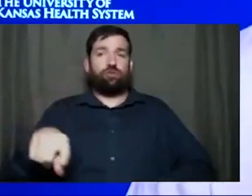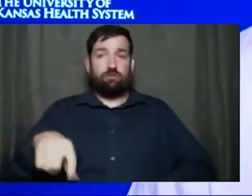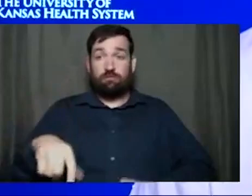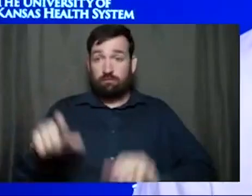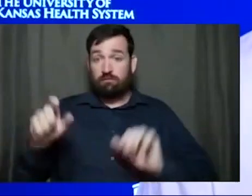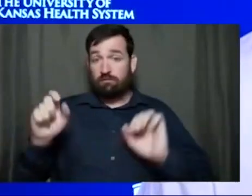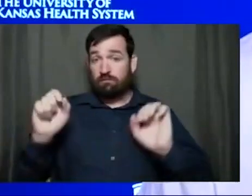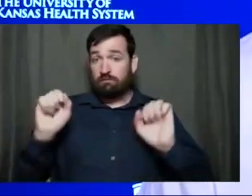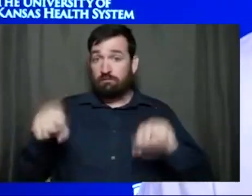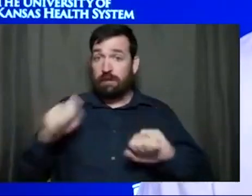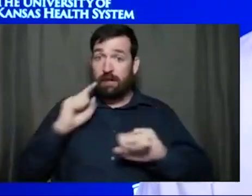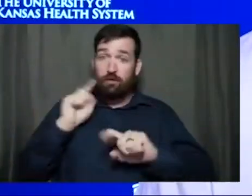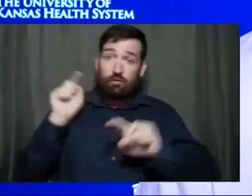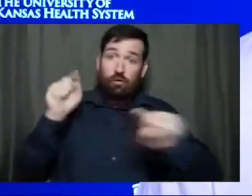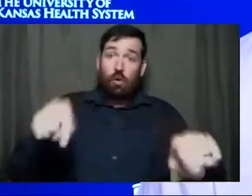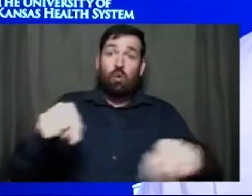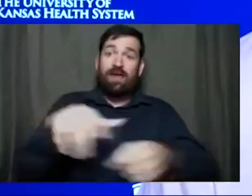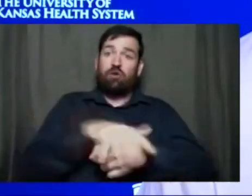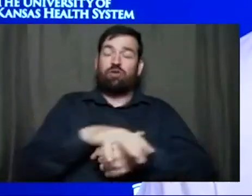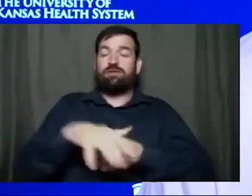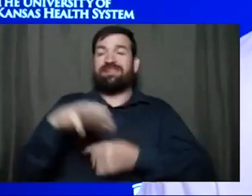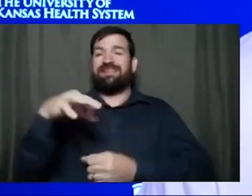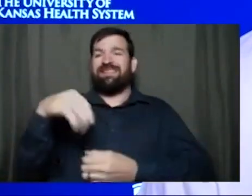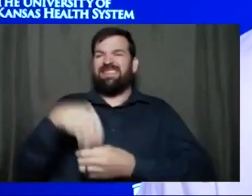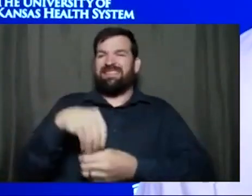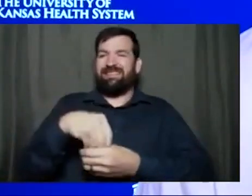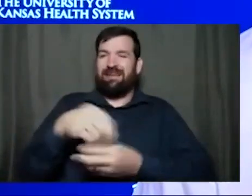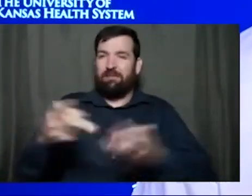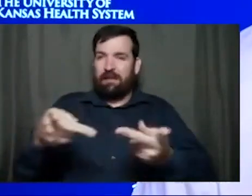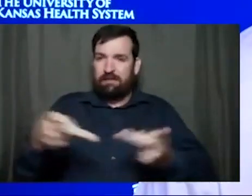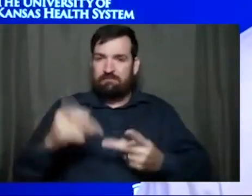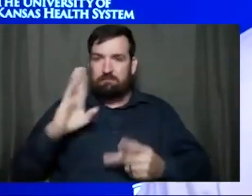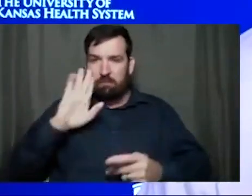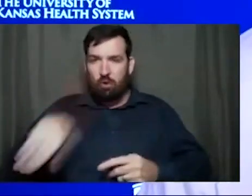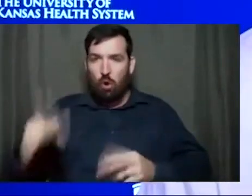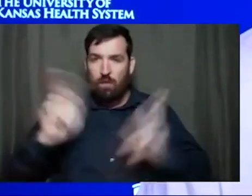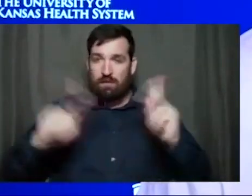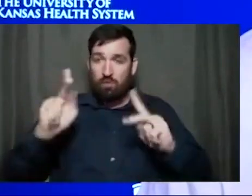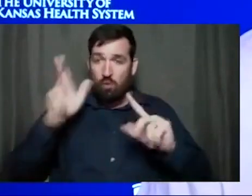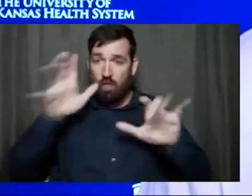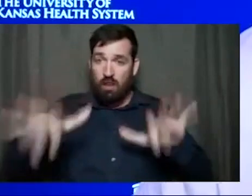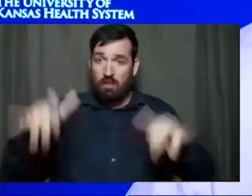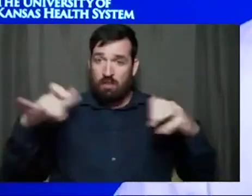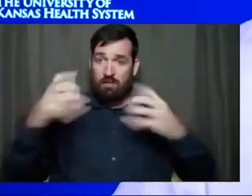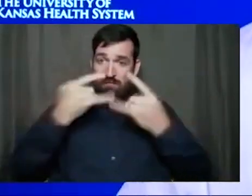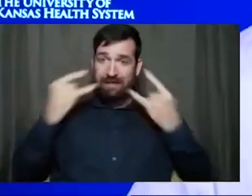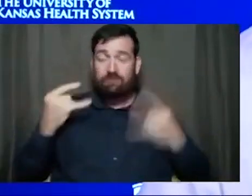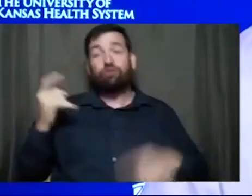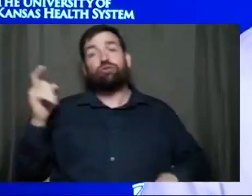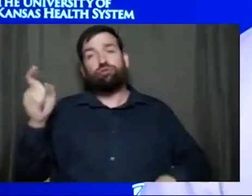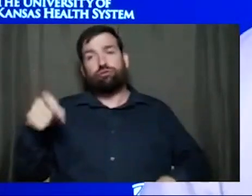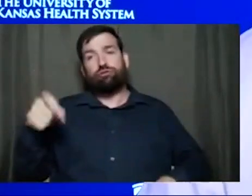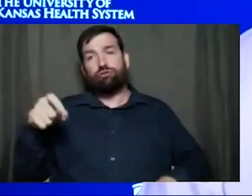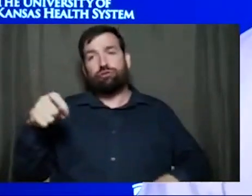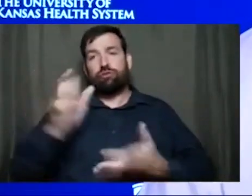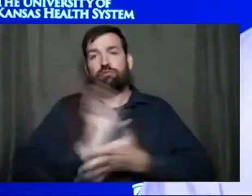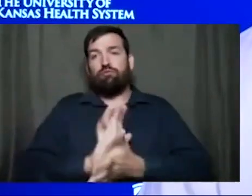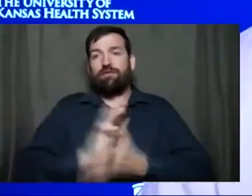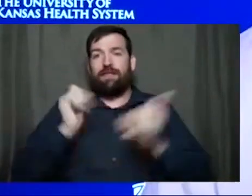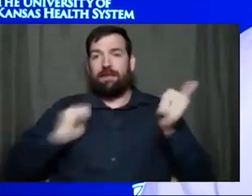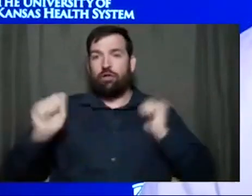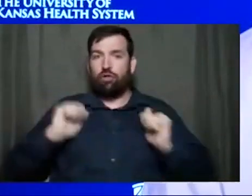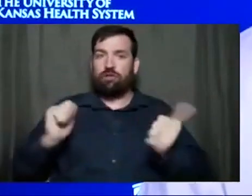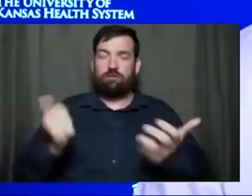areas, and especially indoor places where you know people are going to be masked, they really should be masked at movie theater. You're not really